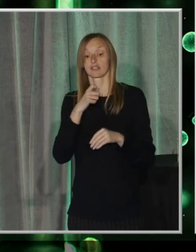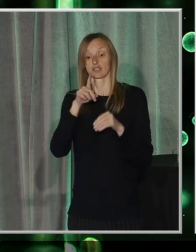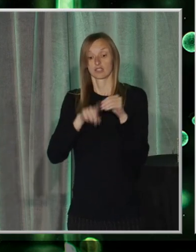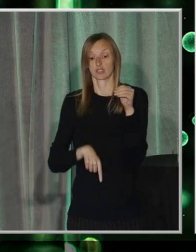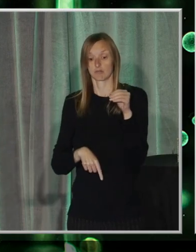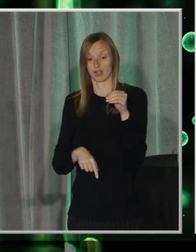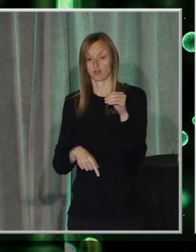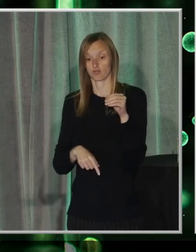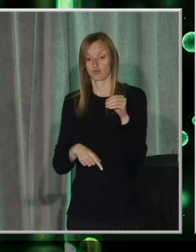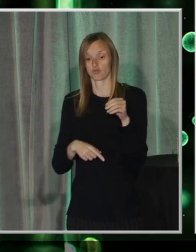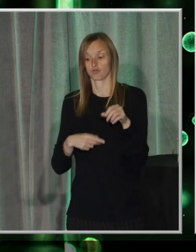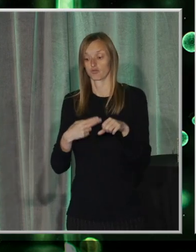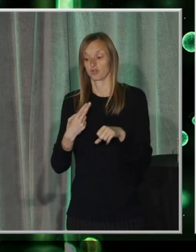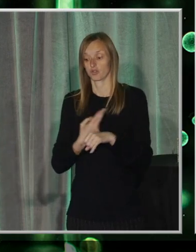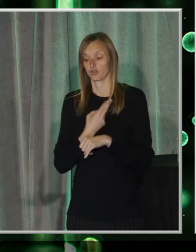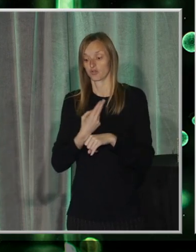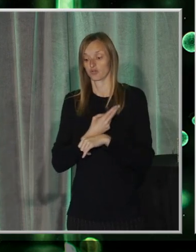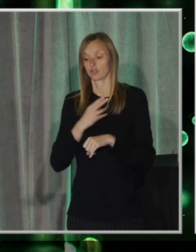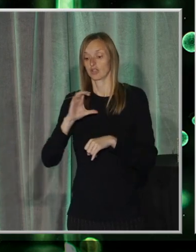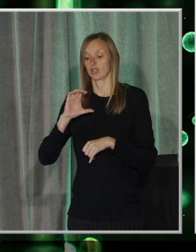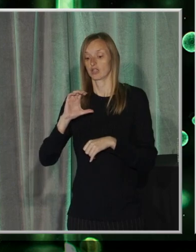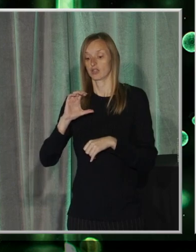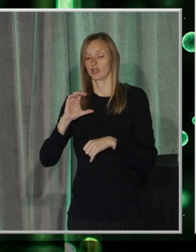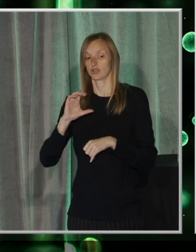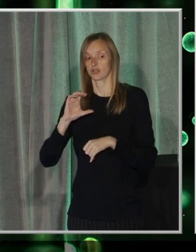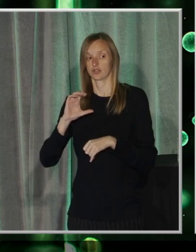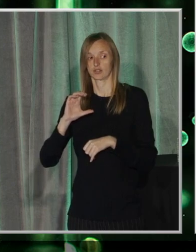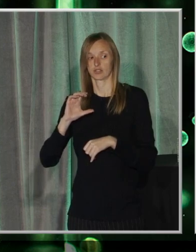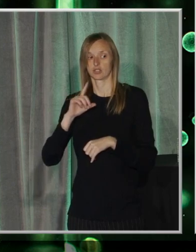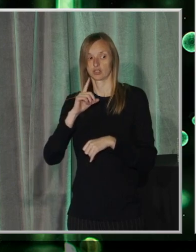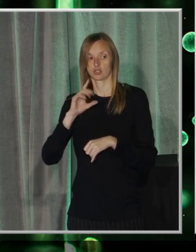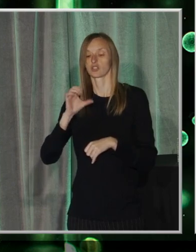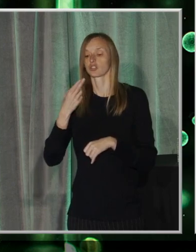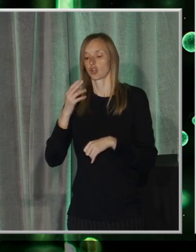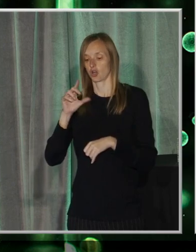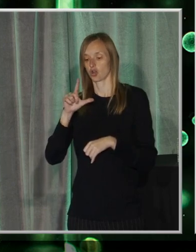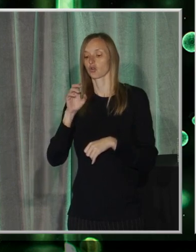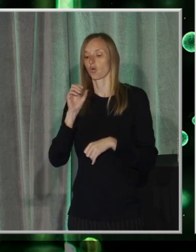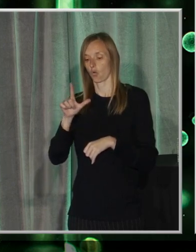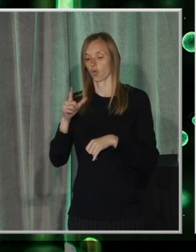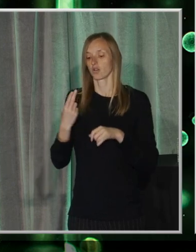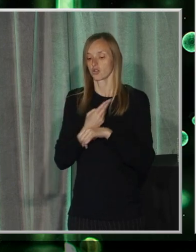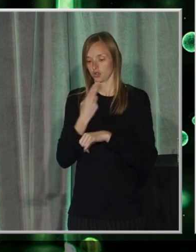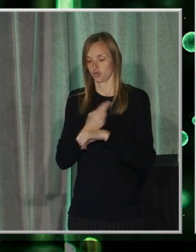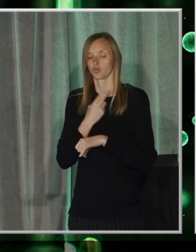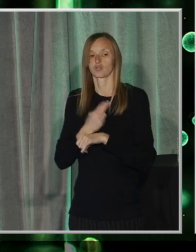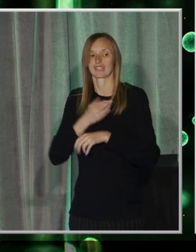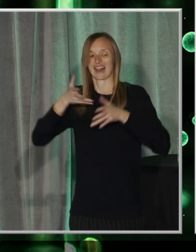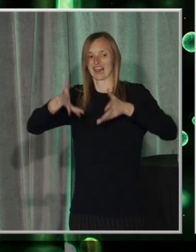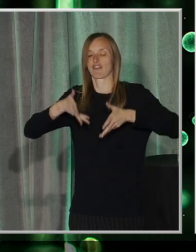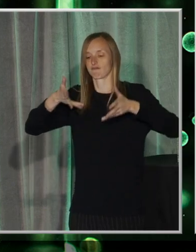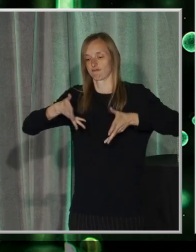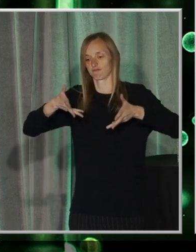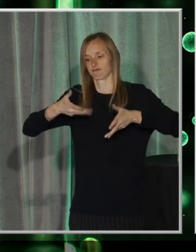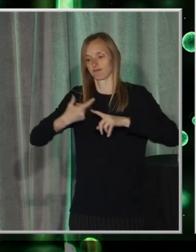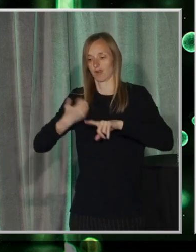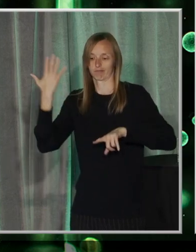used, for our charcoals that we're using, the charcoals that we're using leftover